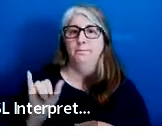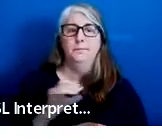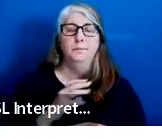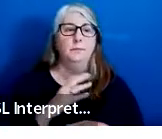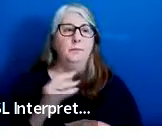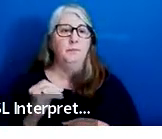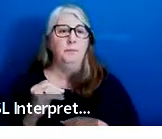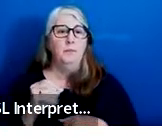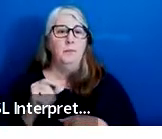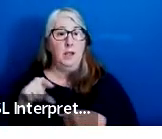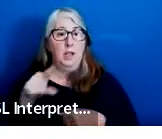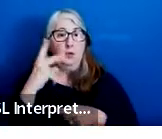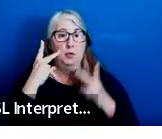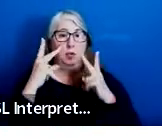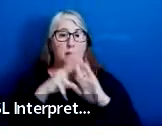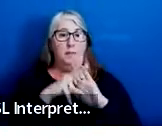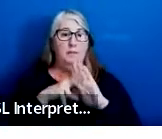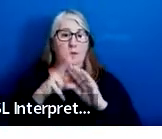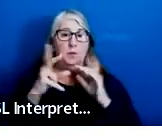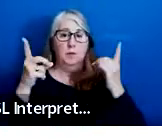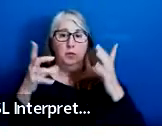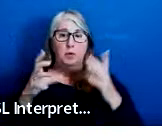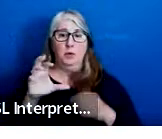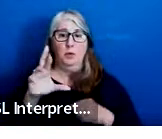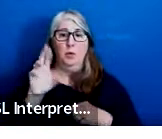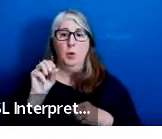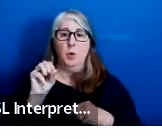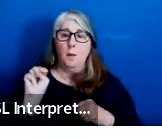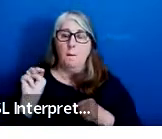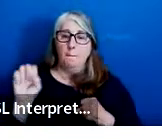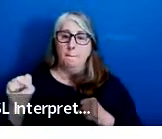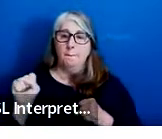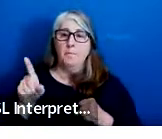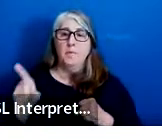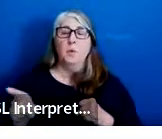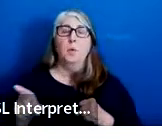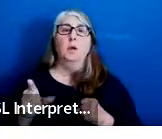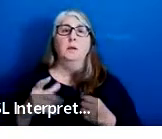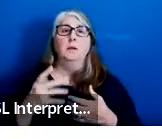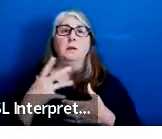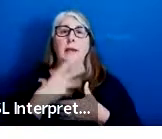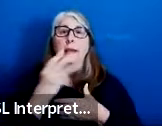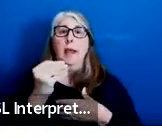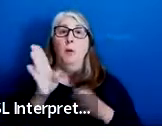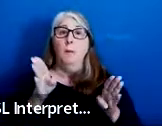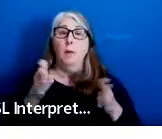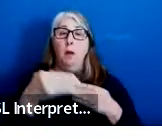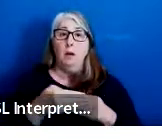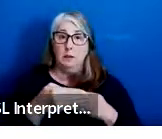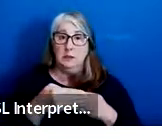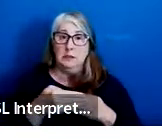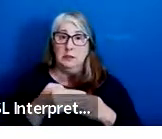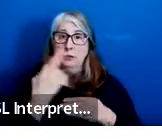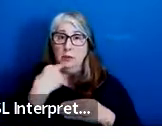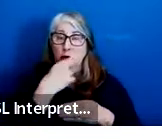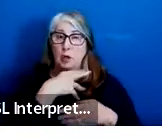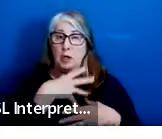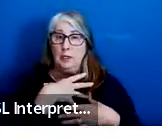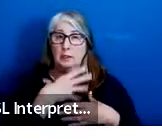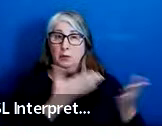As we saw in the video with Director Crooms, there was a takeout box that was wax